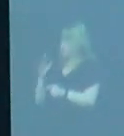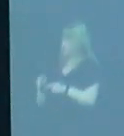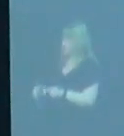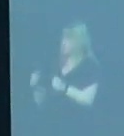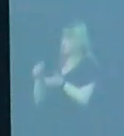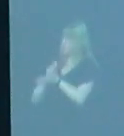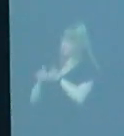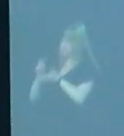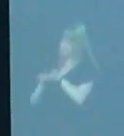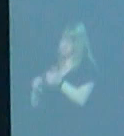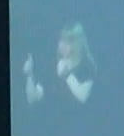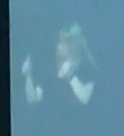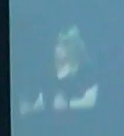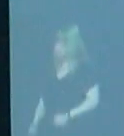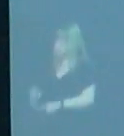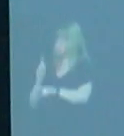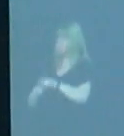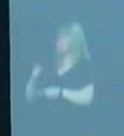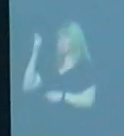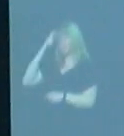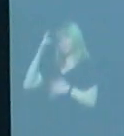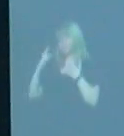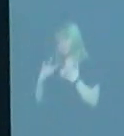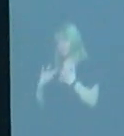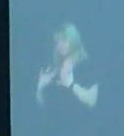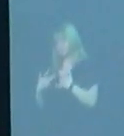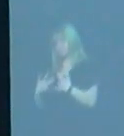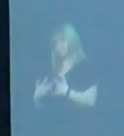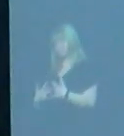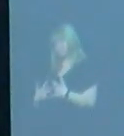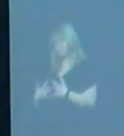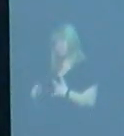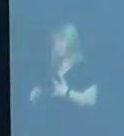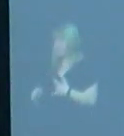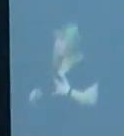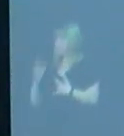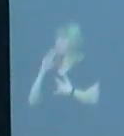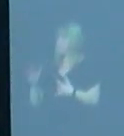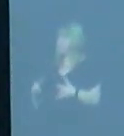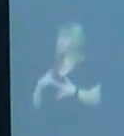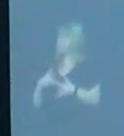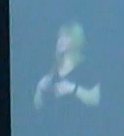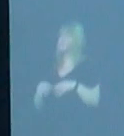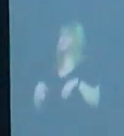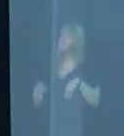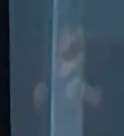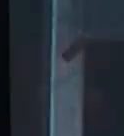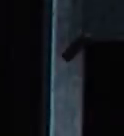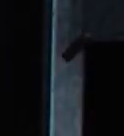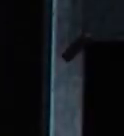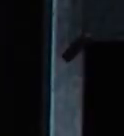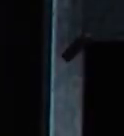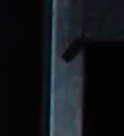and mental health issues later in life. At what point does a child get used to being ignored?